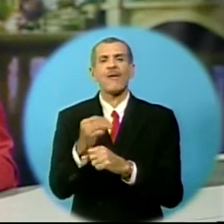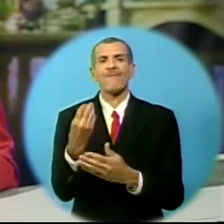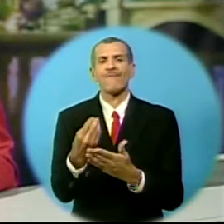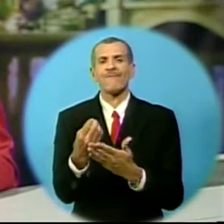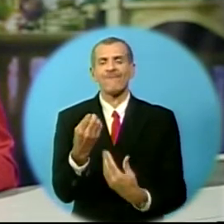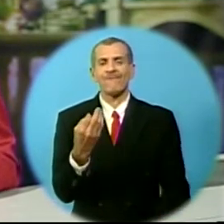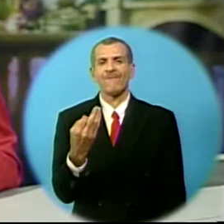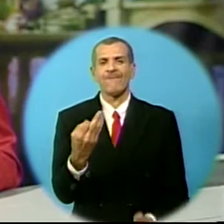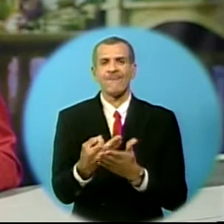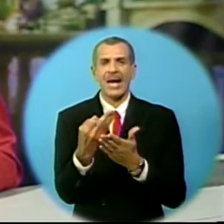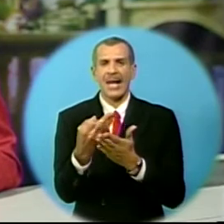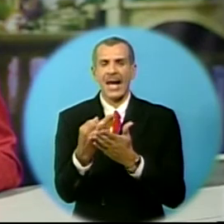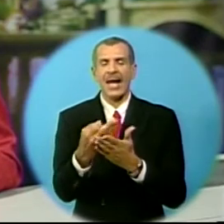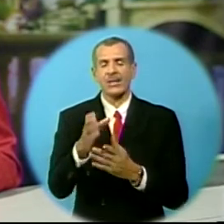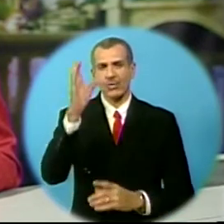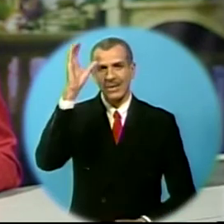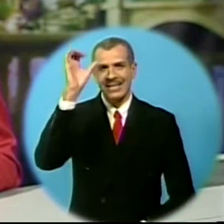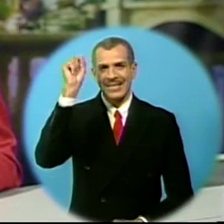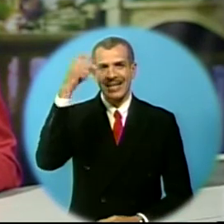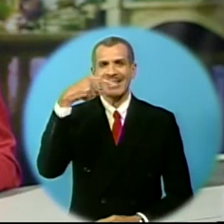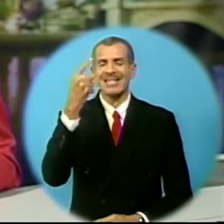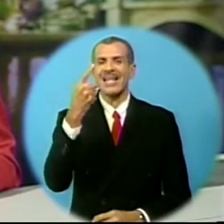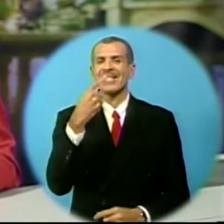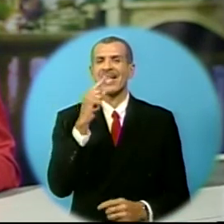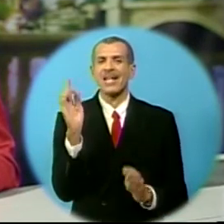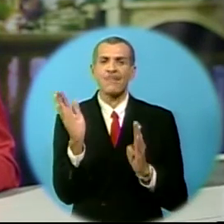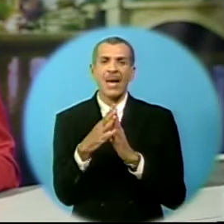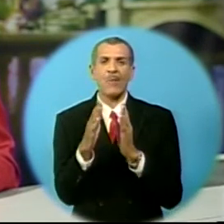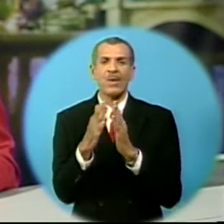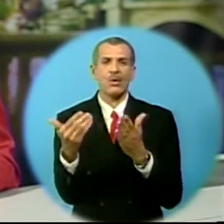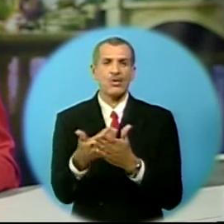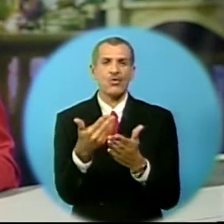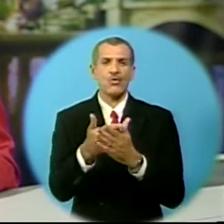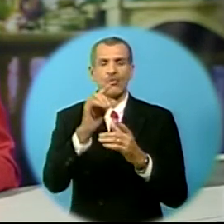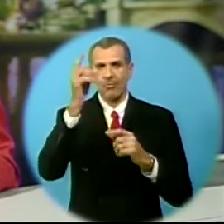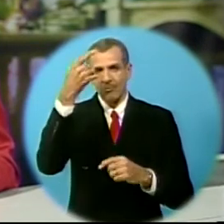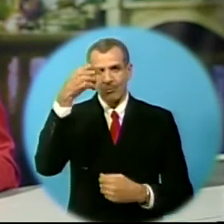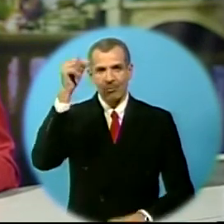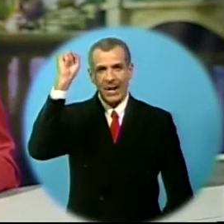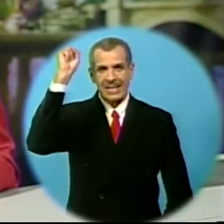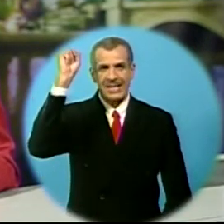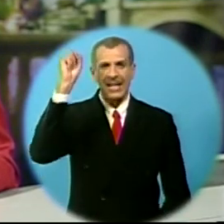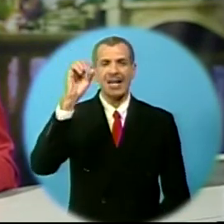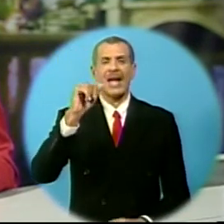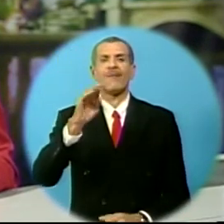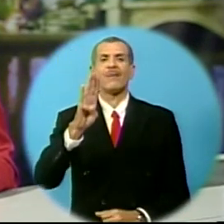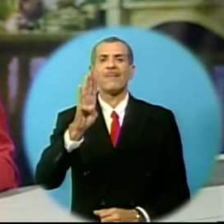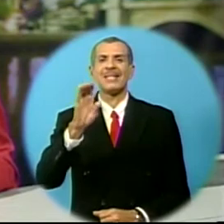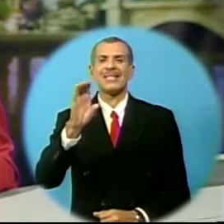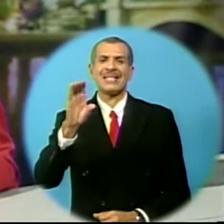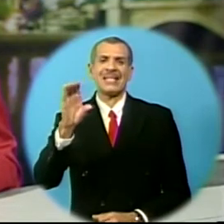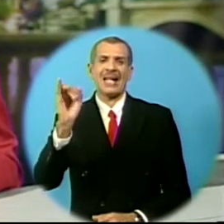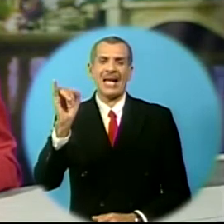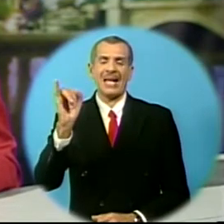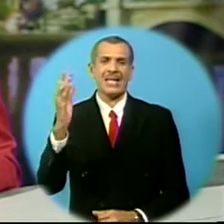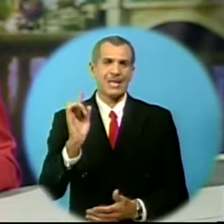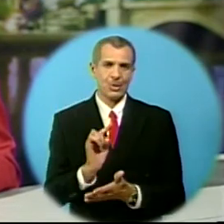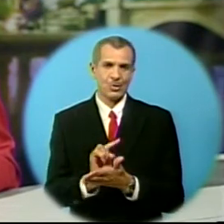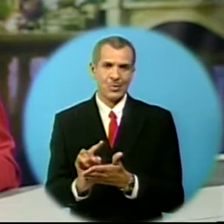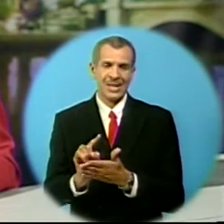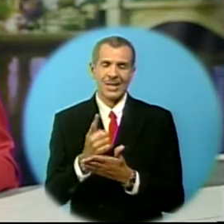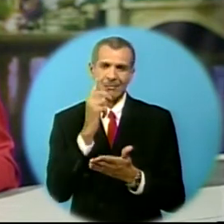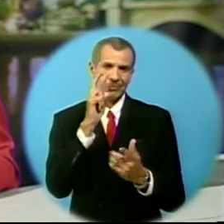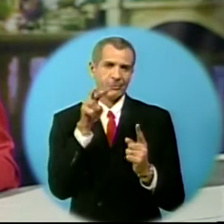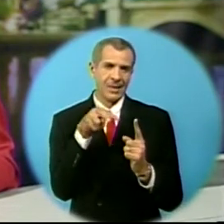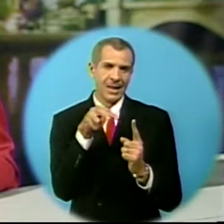Affairs, Chris Sinclair, who made the comment as he met with the new president and executive of the BCCI this week to look at a